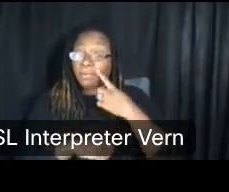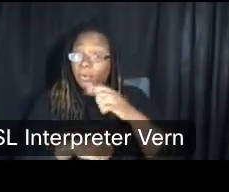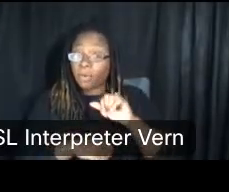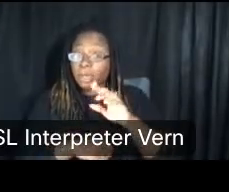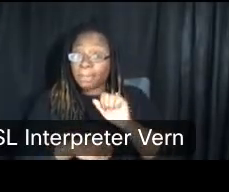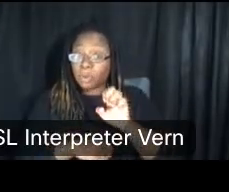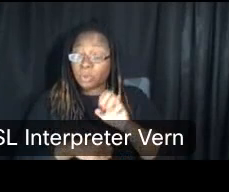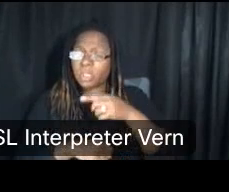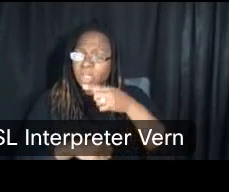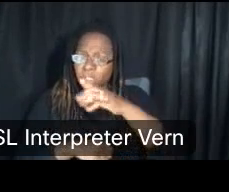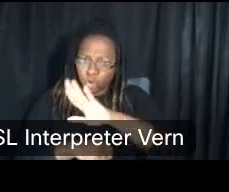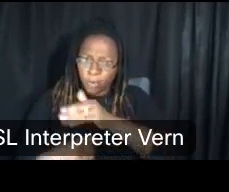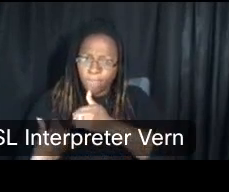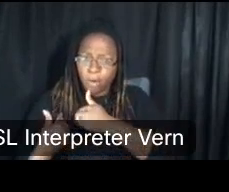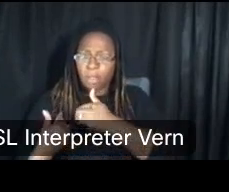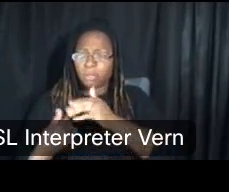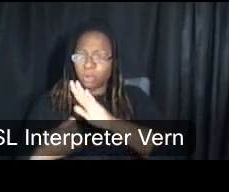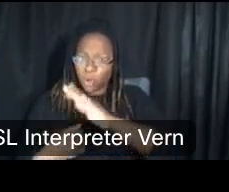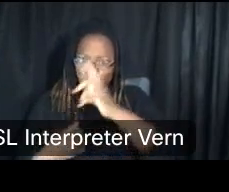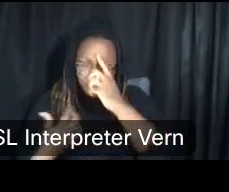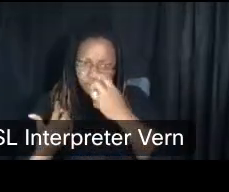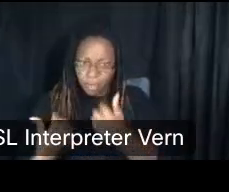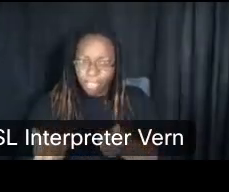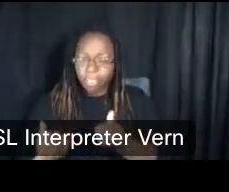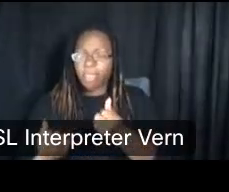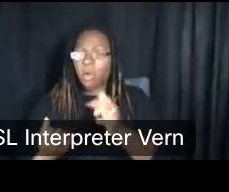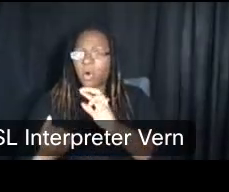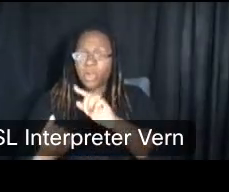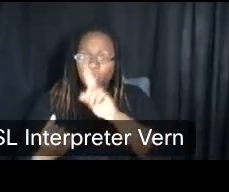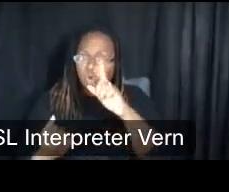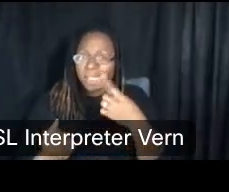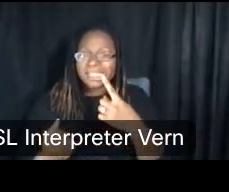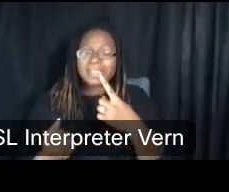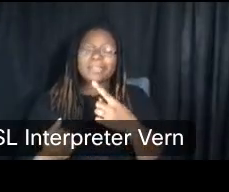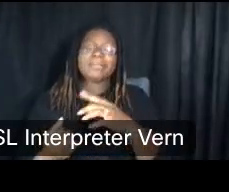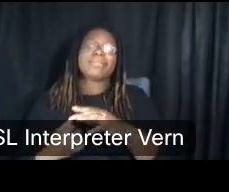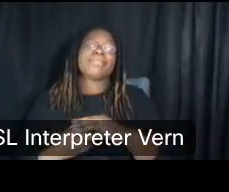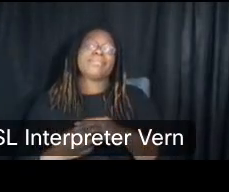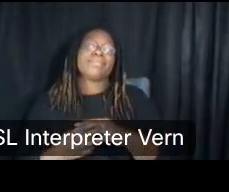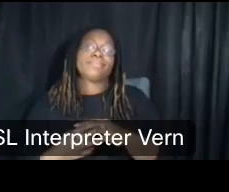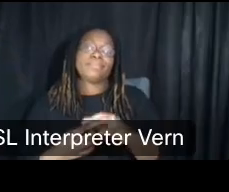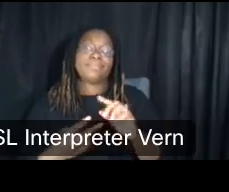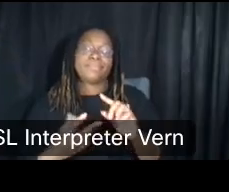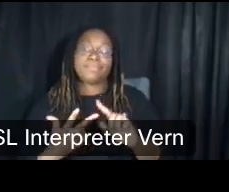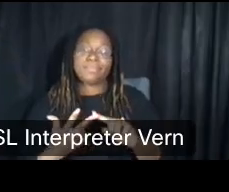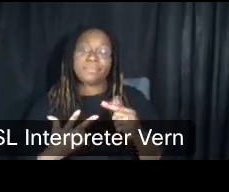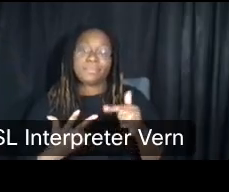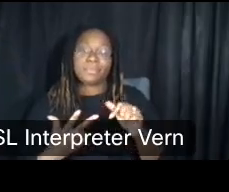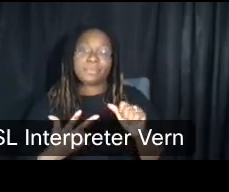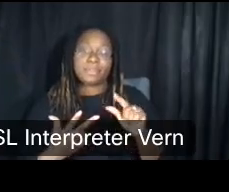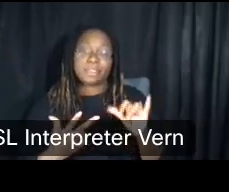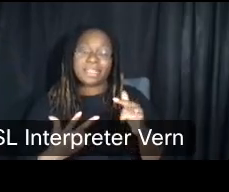happens because of them and their mental health, or because they're quote unquote crazy? Gaslighting. Does the